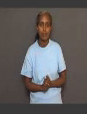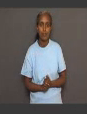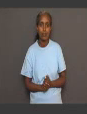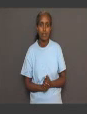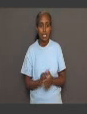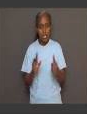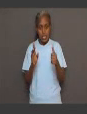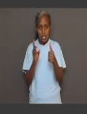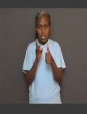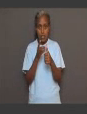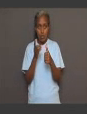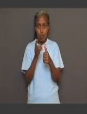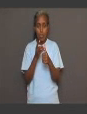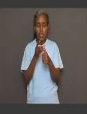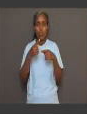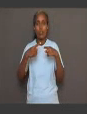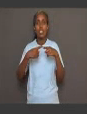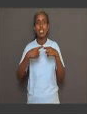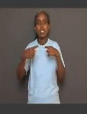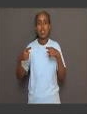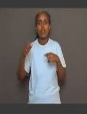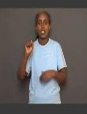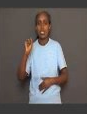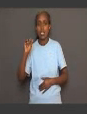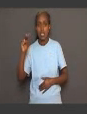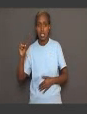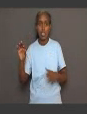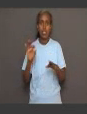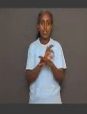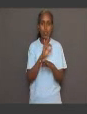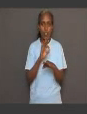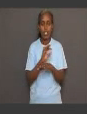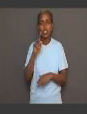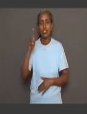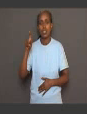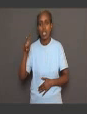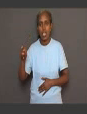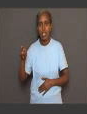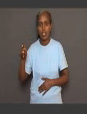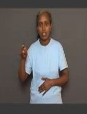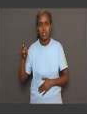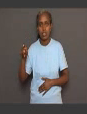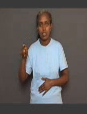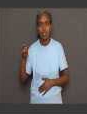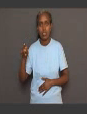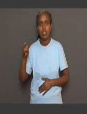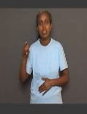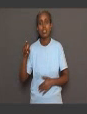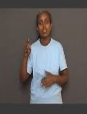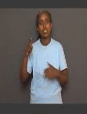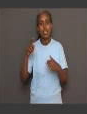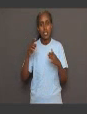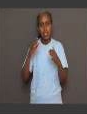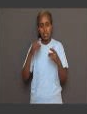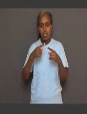The domain of the inverse sine function x is the closed